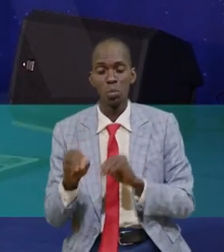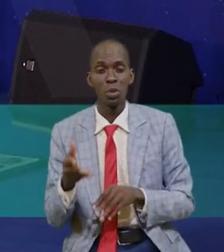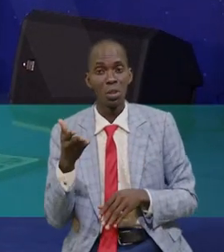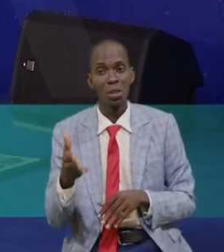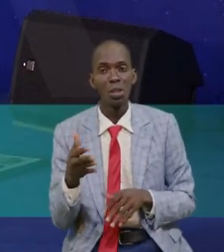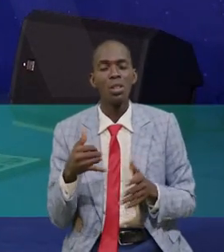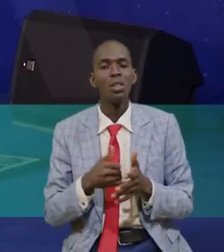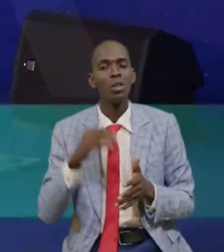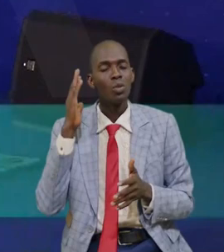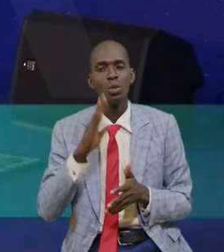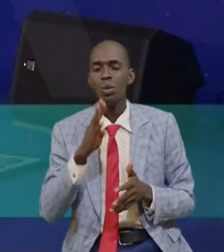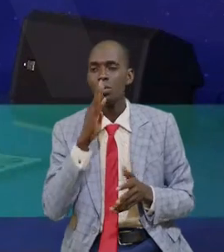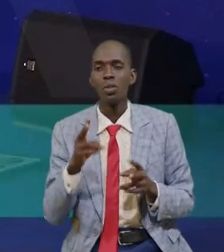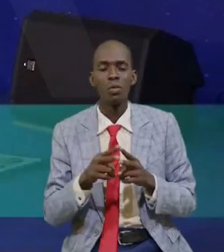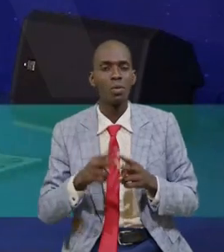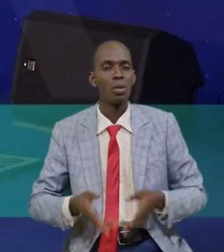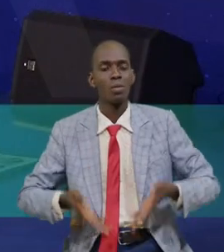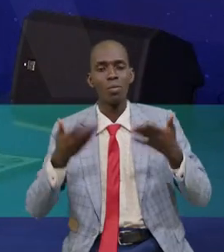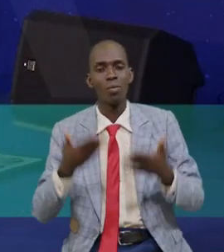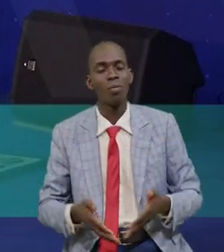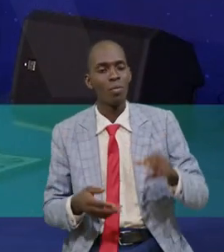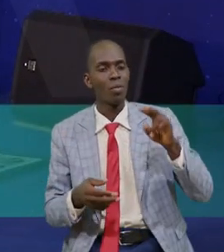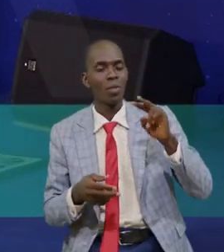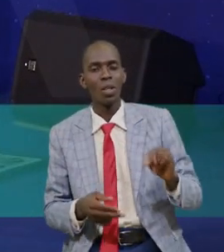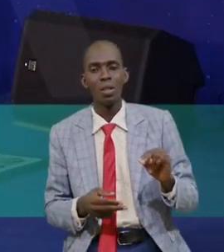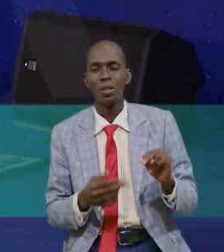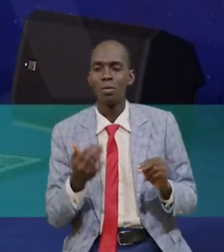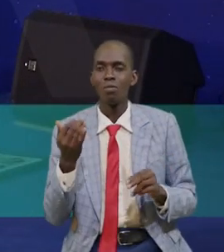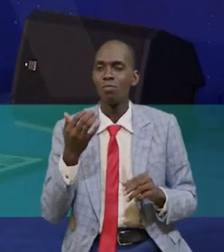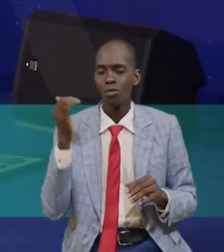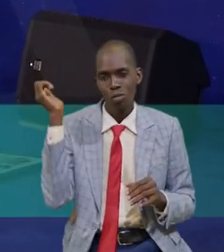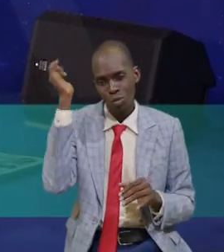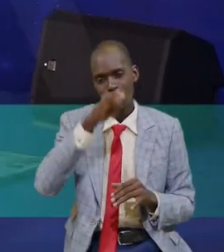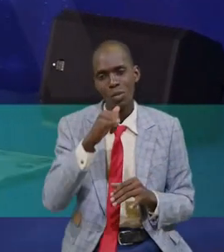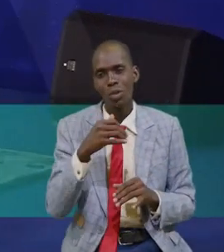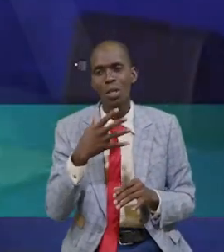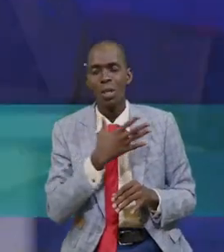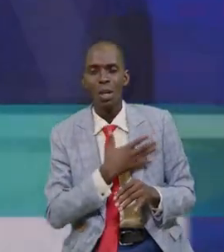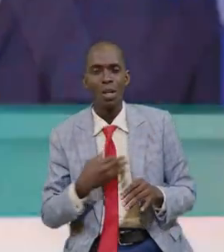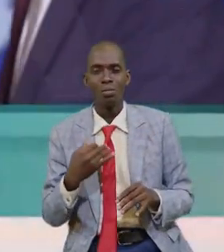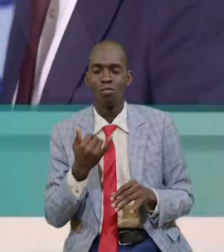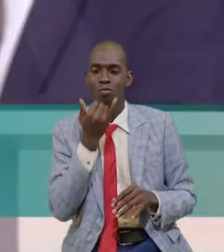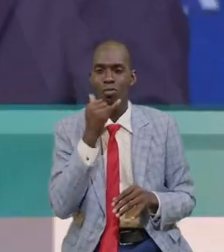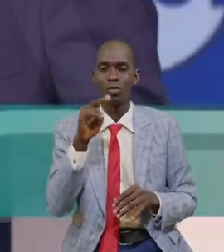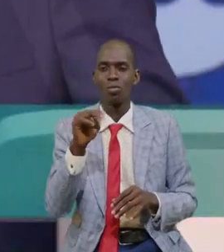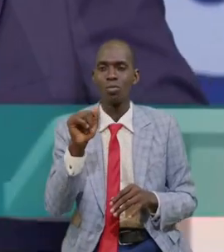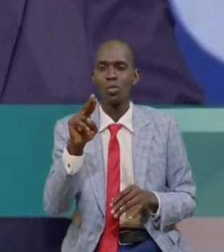too weighty. Nothing is. If you put it there while you are running, it will be so heavy you cannot